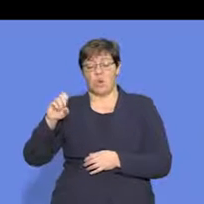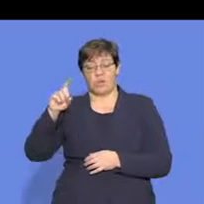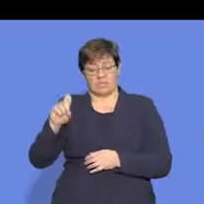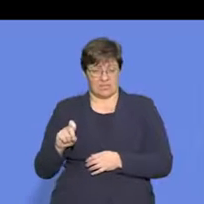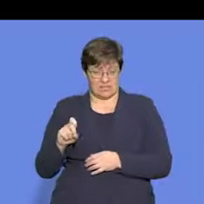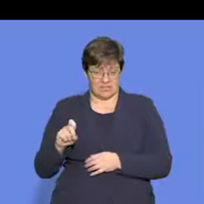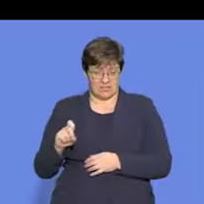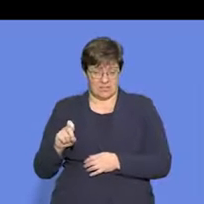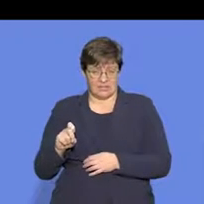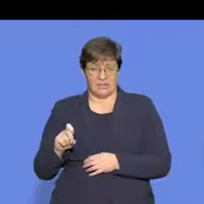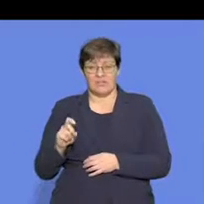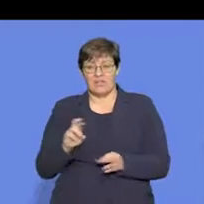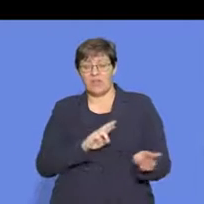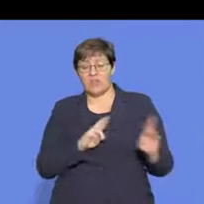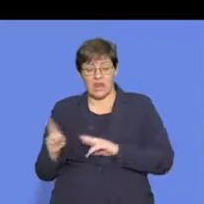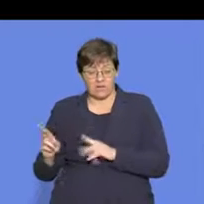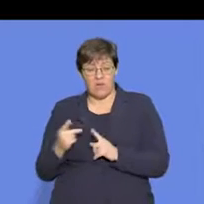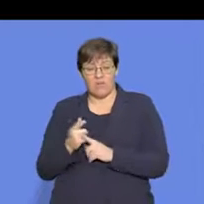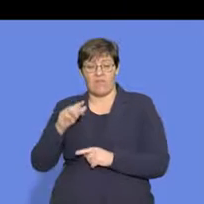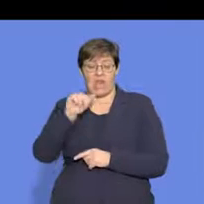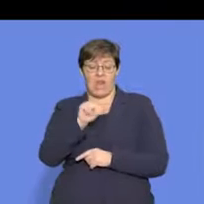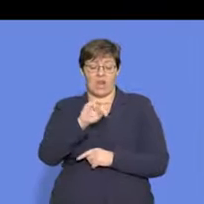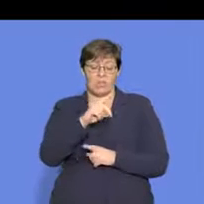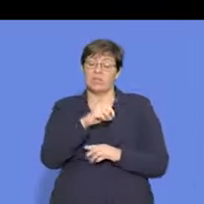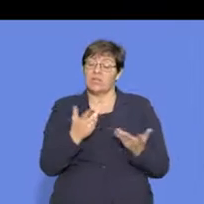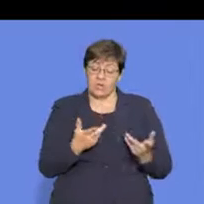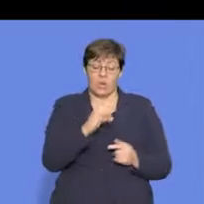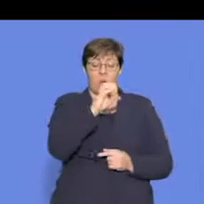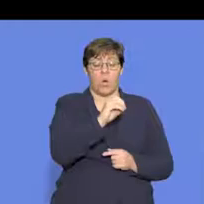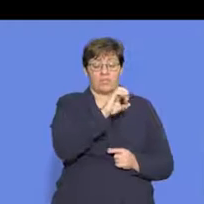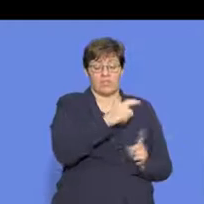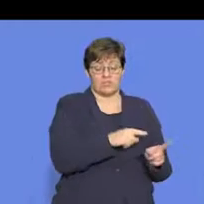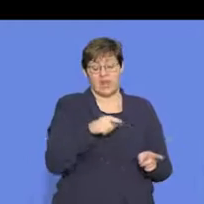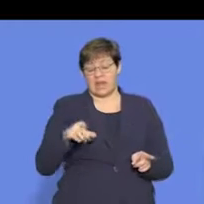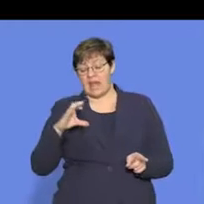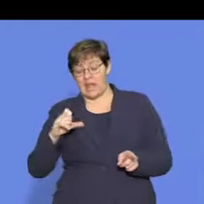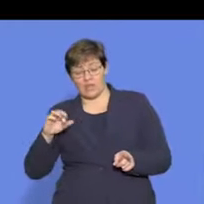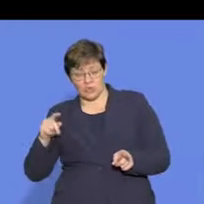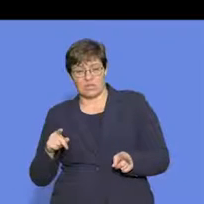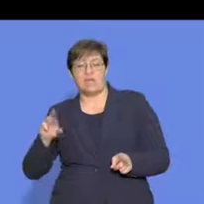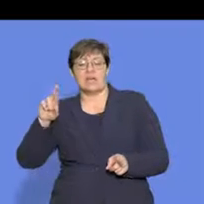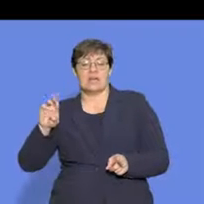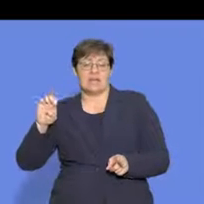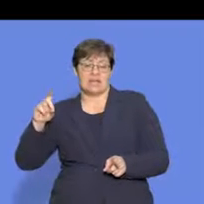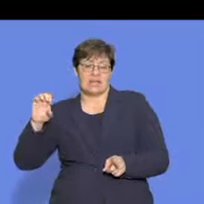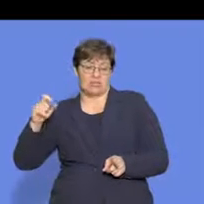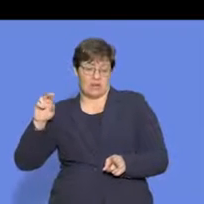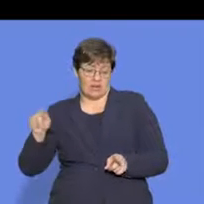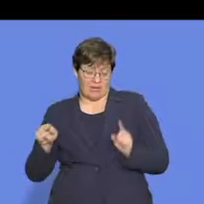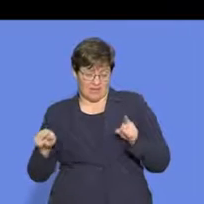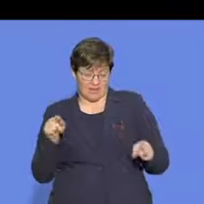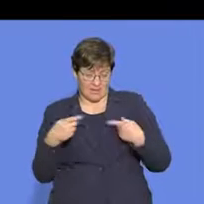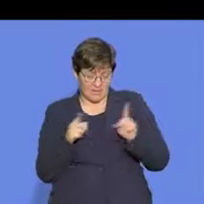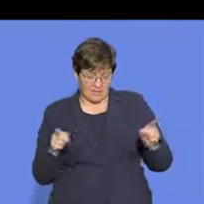related to the redox reactions, that there are reactions at the anode is oxidation, and at the